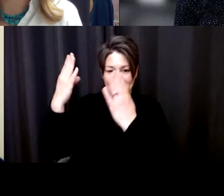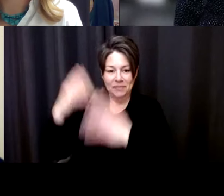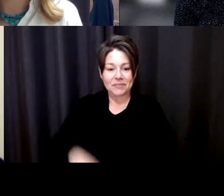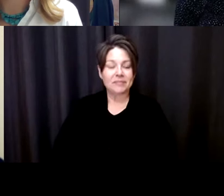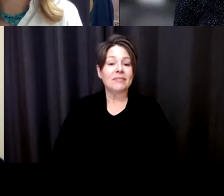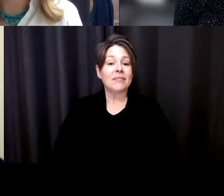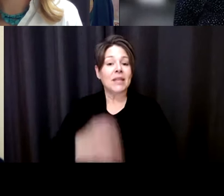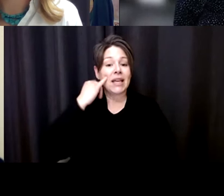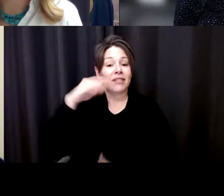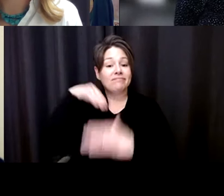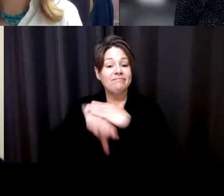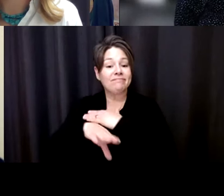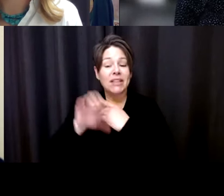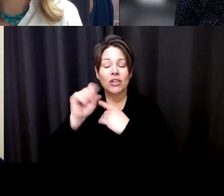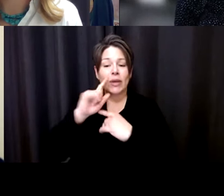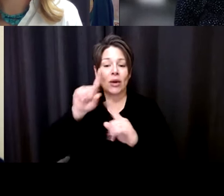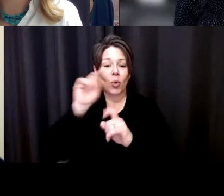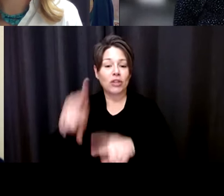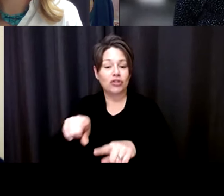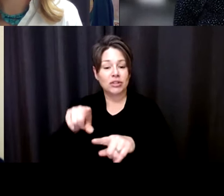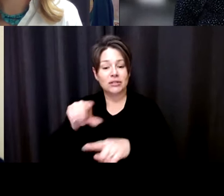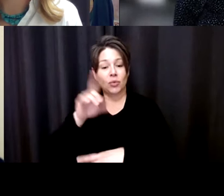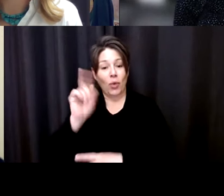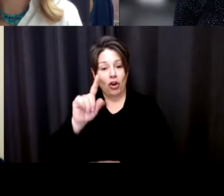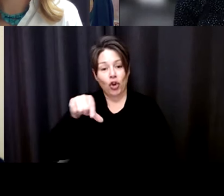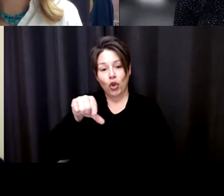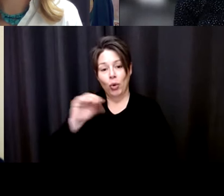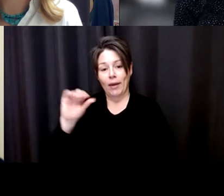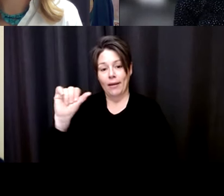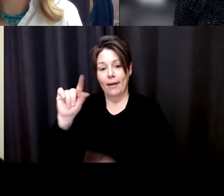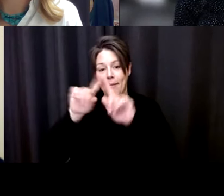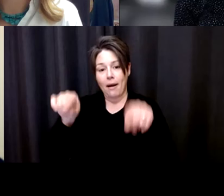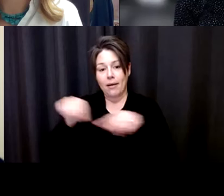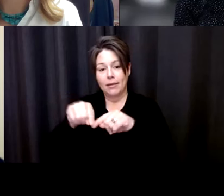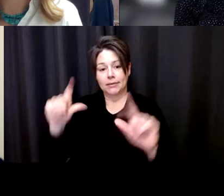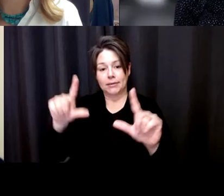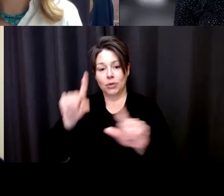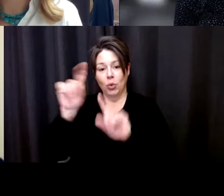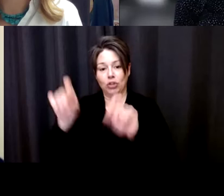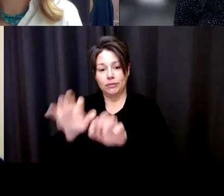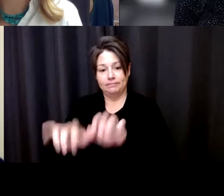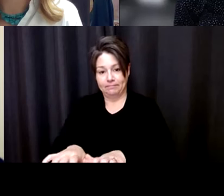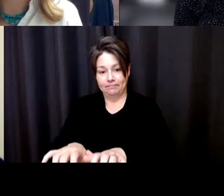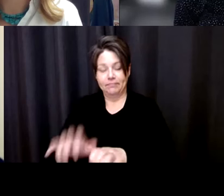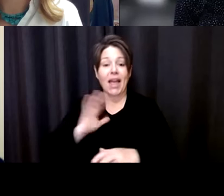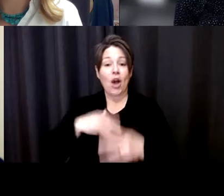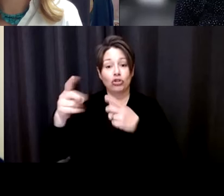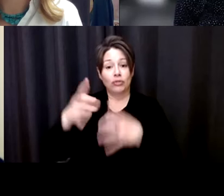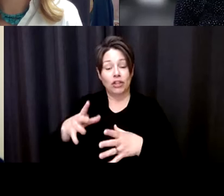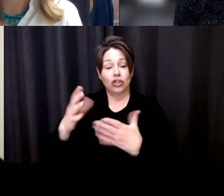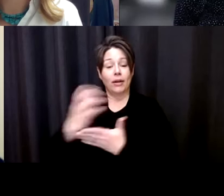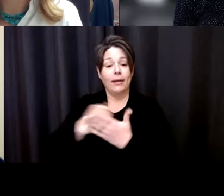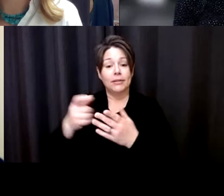Attendees will be able to post questions to the Q&A box throughout the presentation. Our director and collections